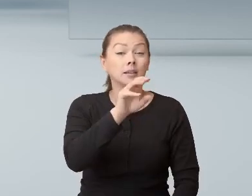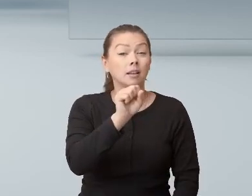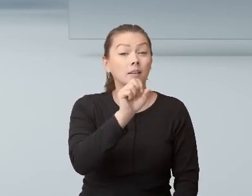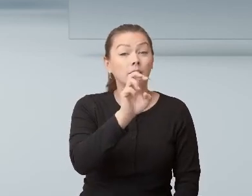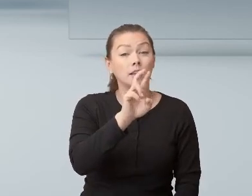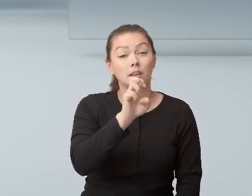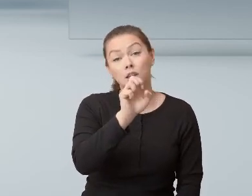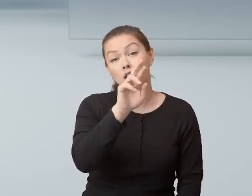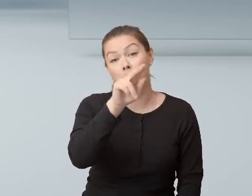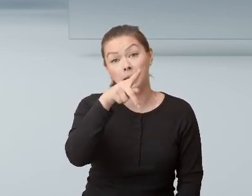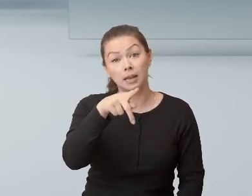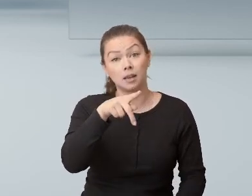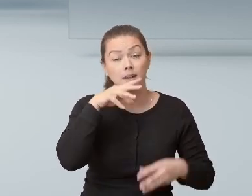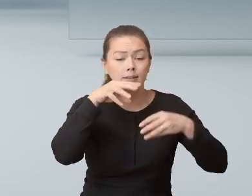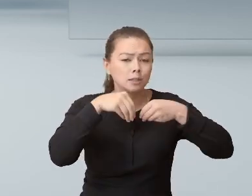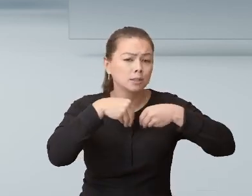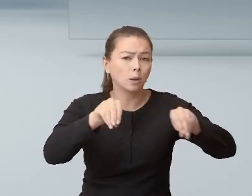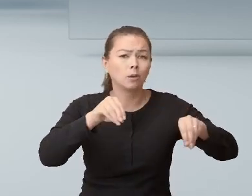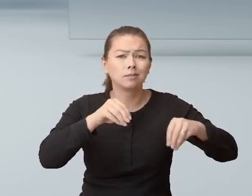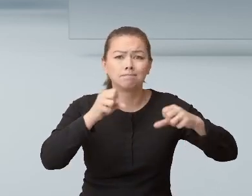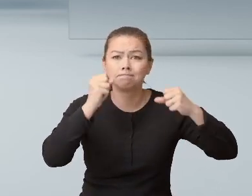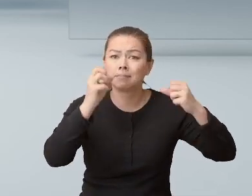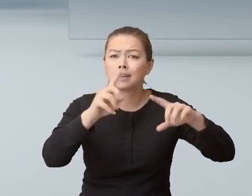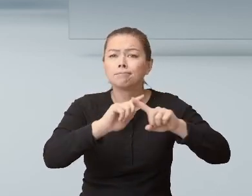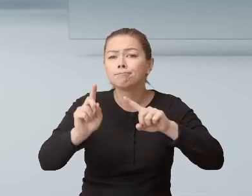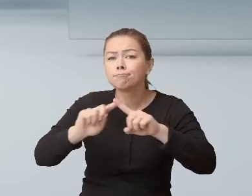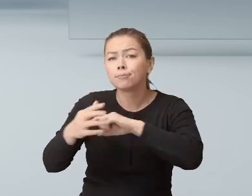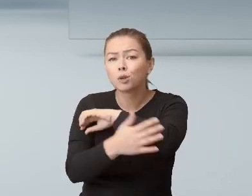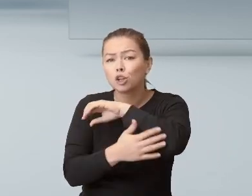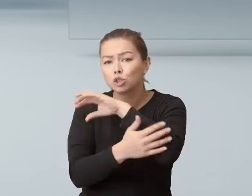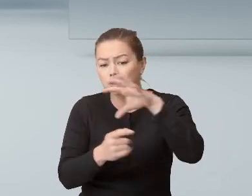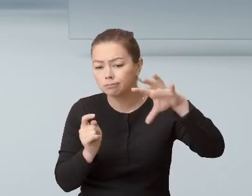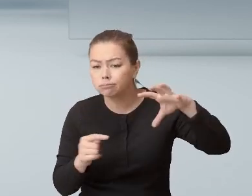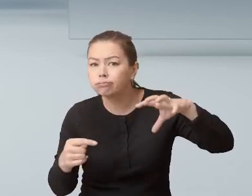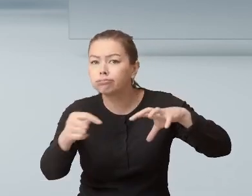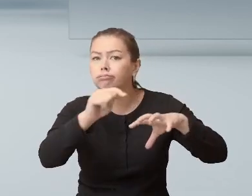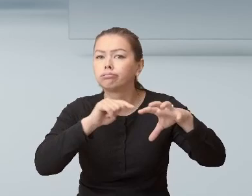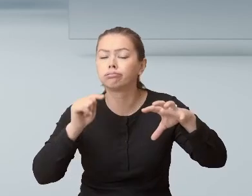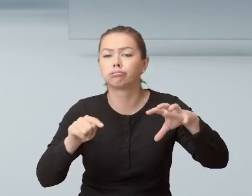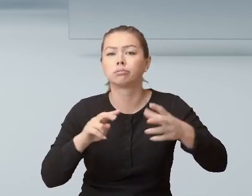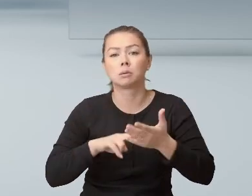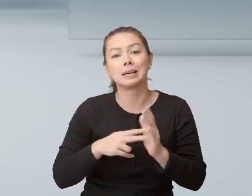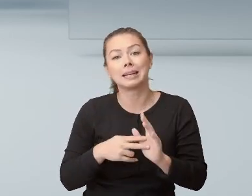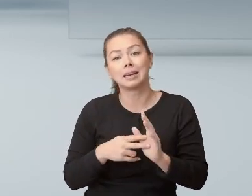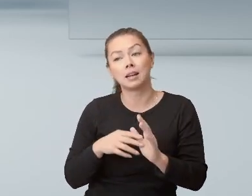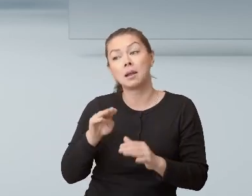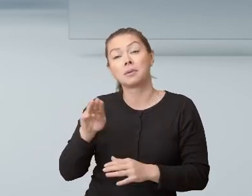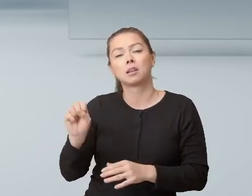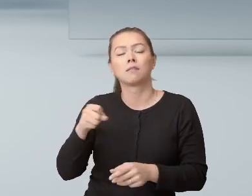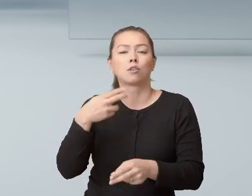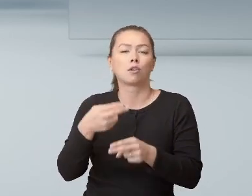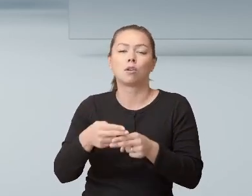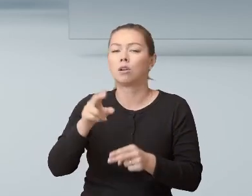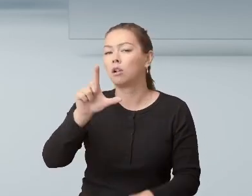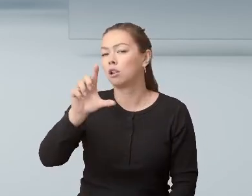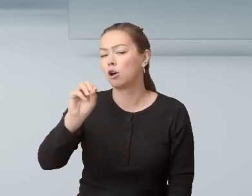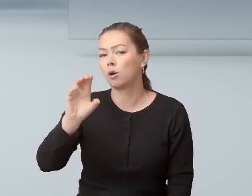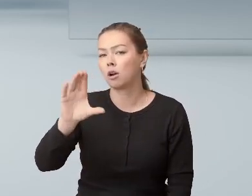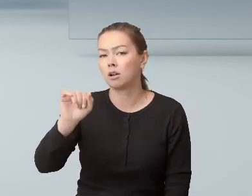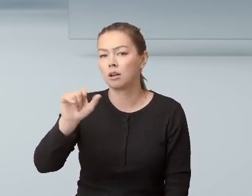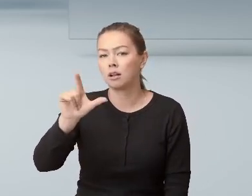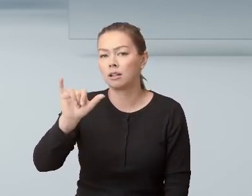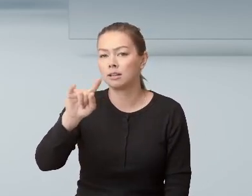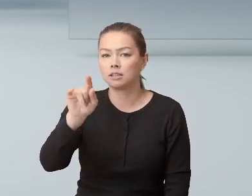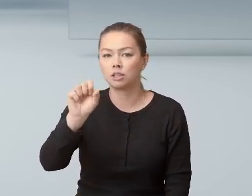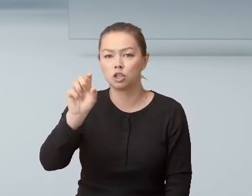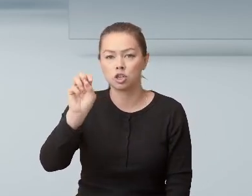planet, around the globe in a lot of different countries. Specific, what Microsoft calls localizations for those countries, the